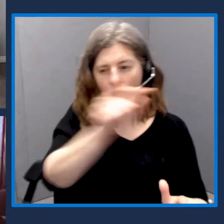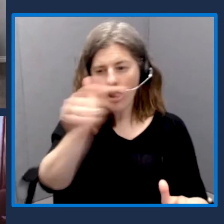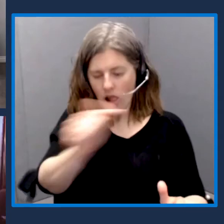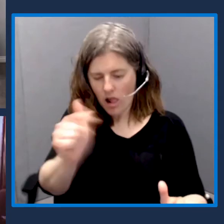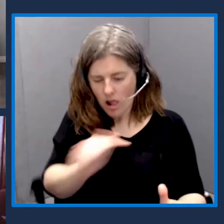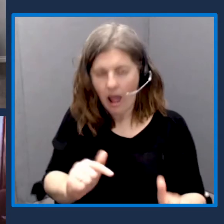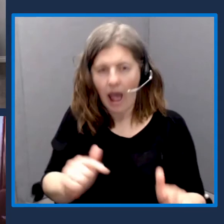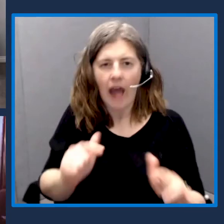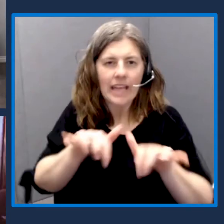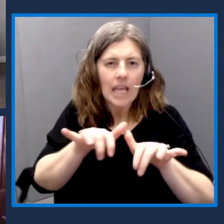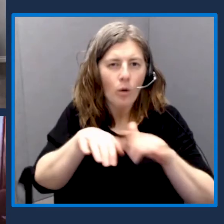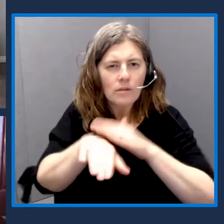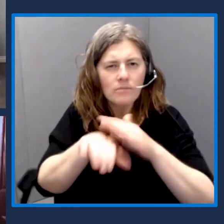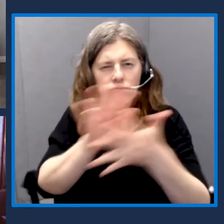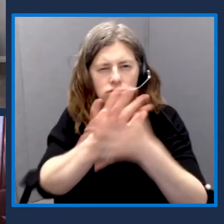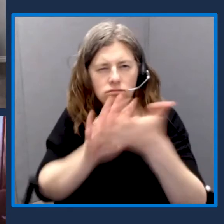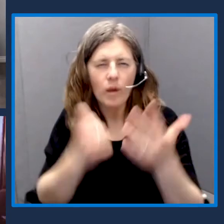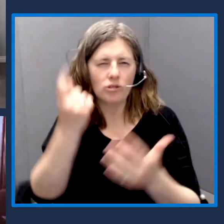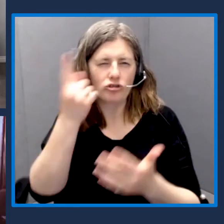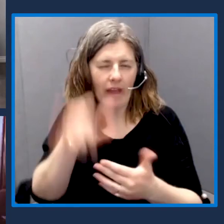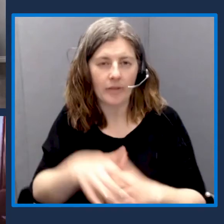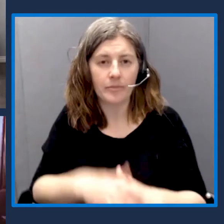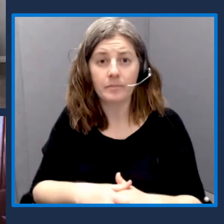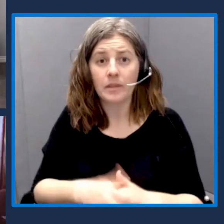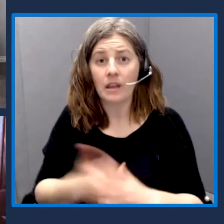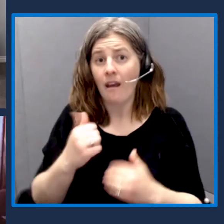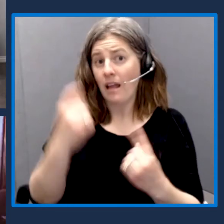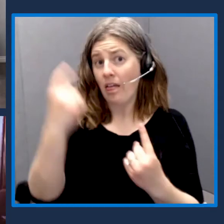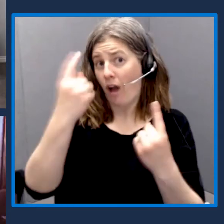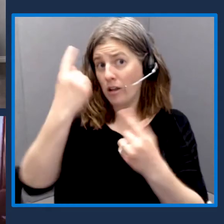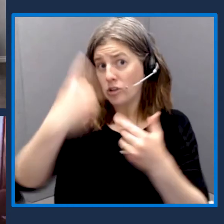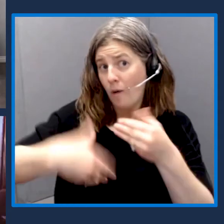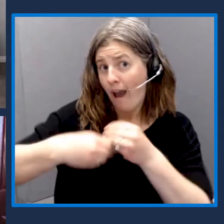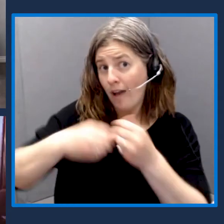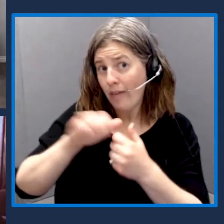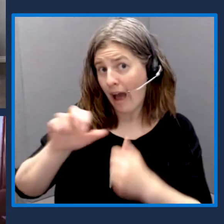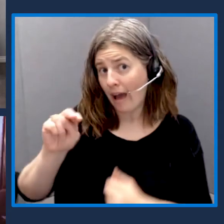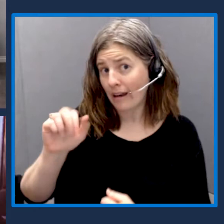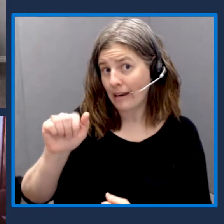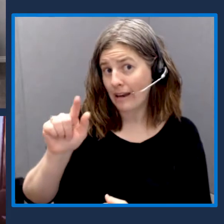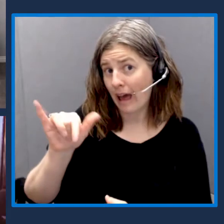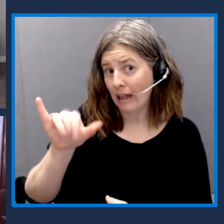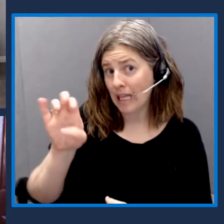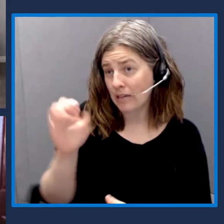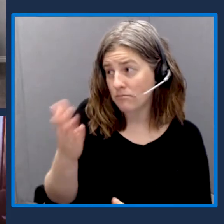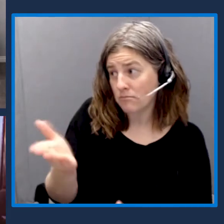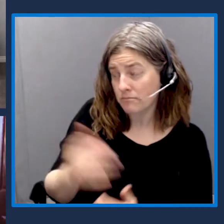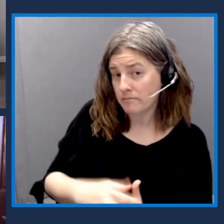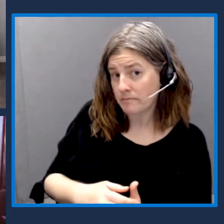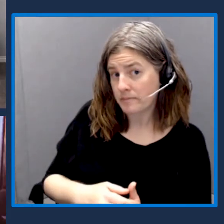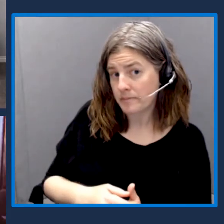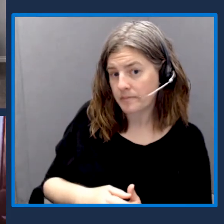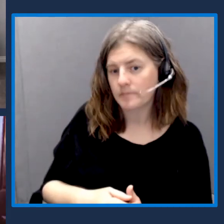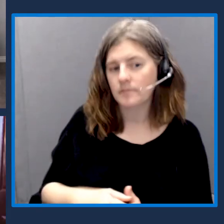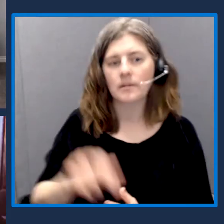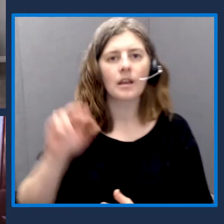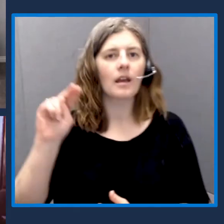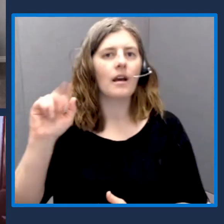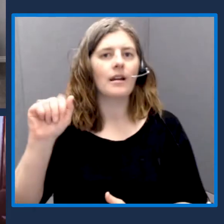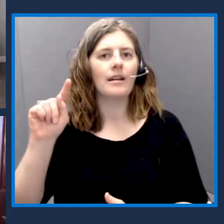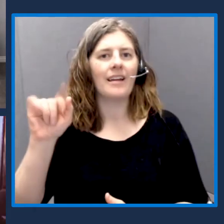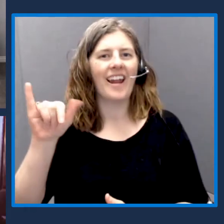going forward. So any thoughts to add to that, Natalie? Well, first I would